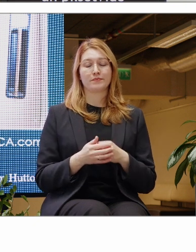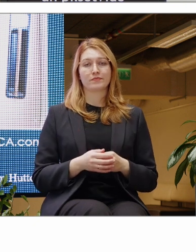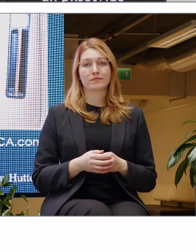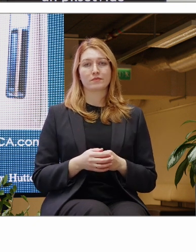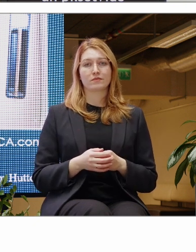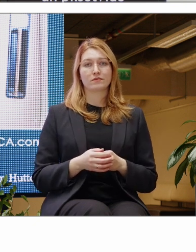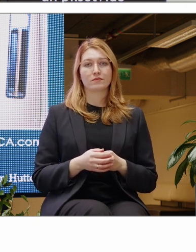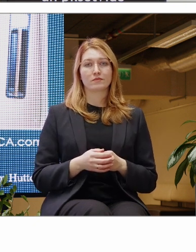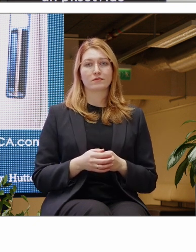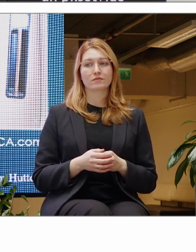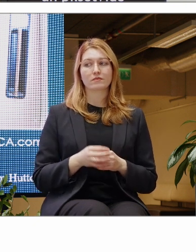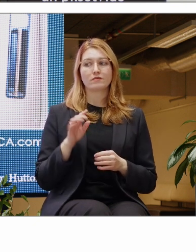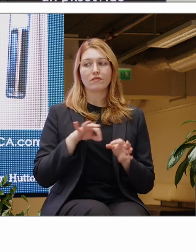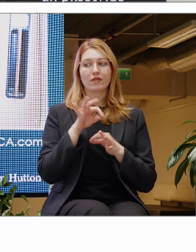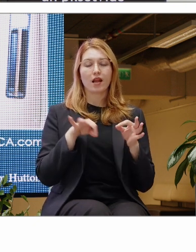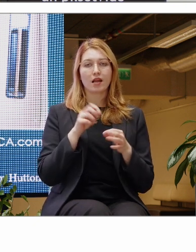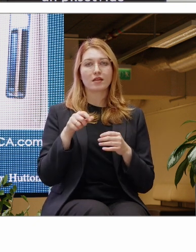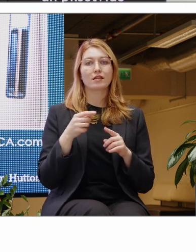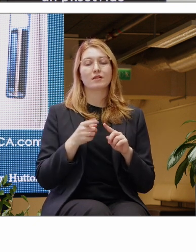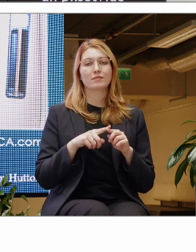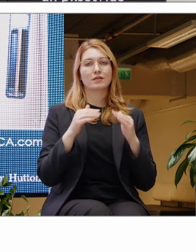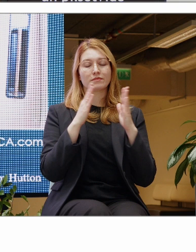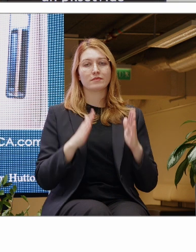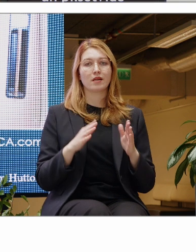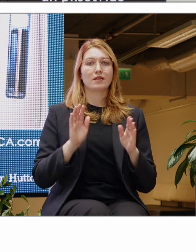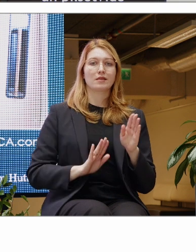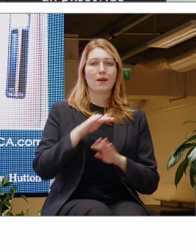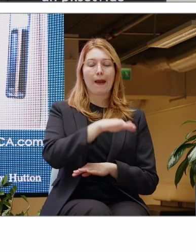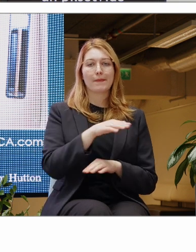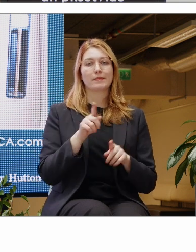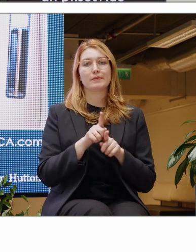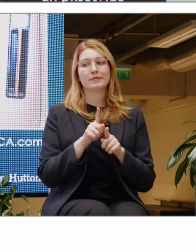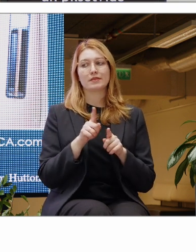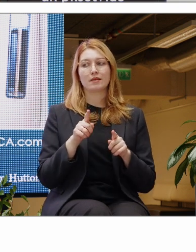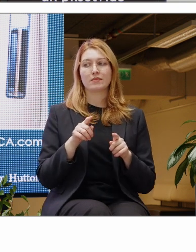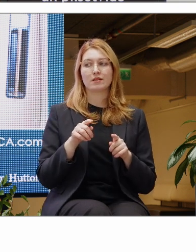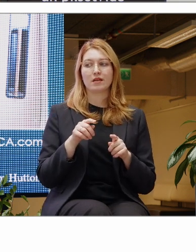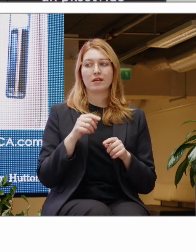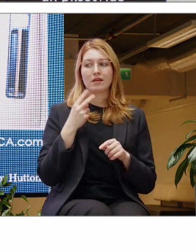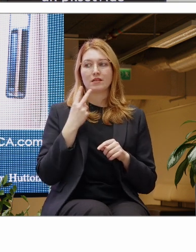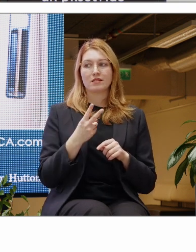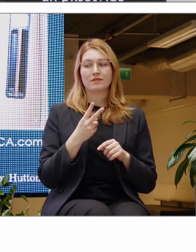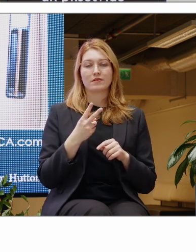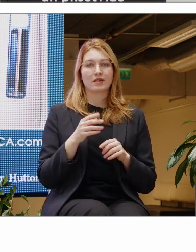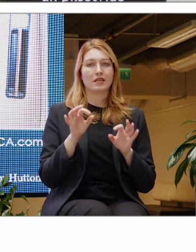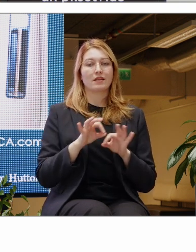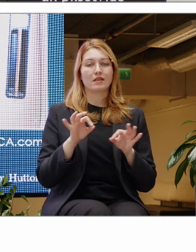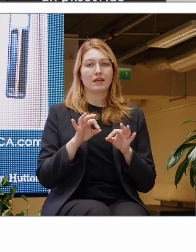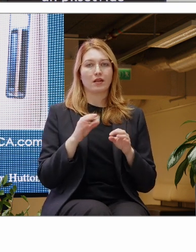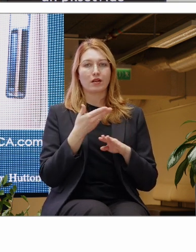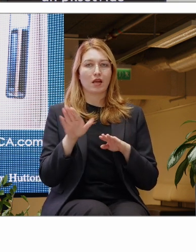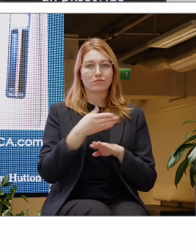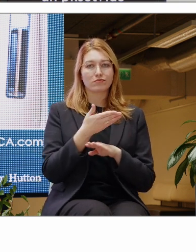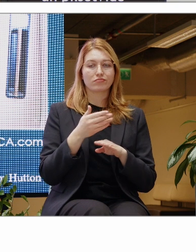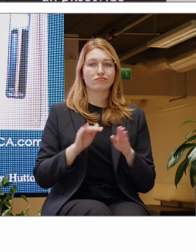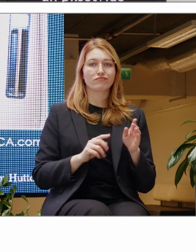Royal Institute of British Architects with listed buildings where the ramps at the sides have been very tastefully put in and there is no separate disabled